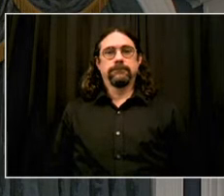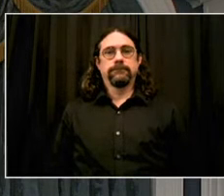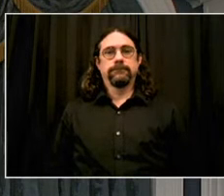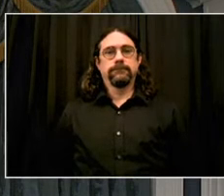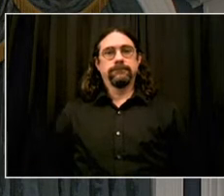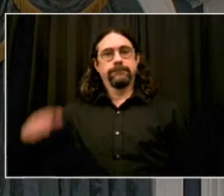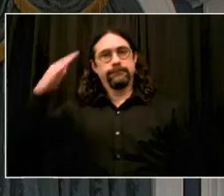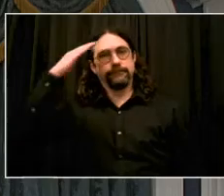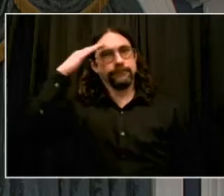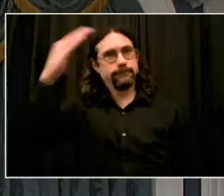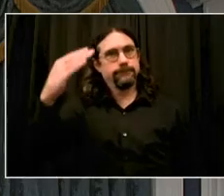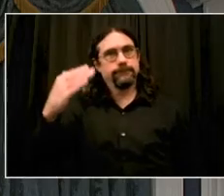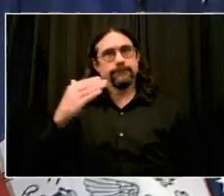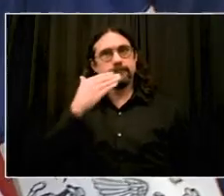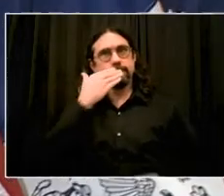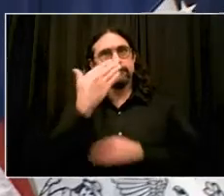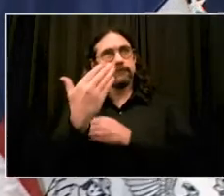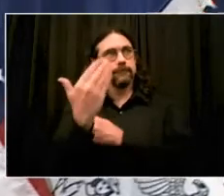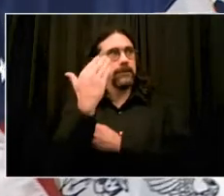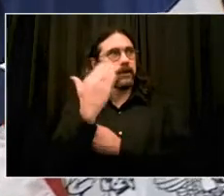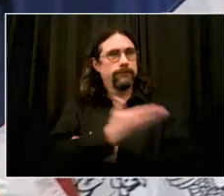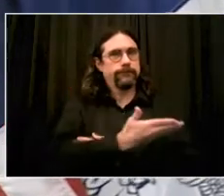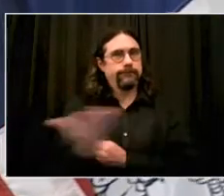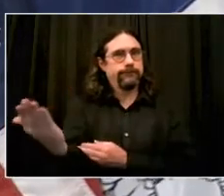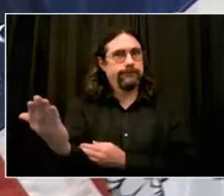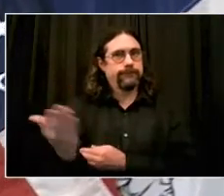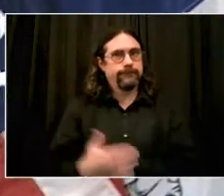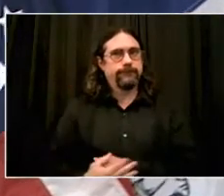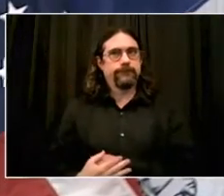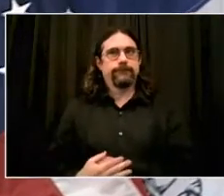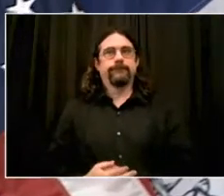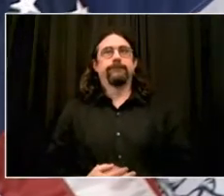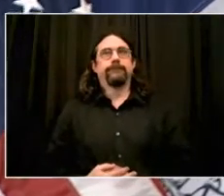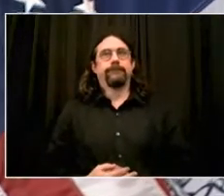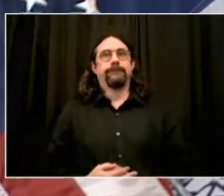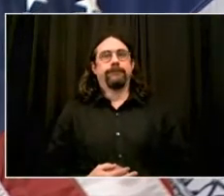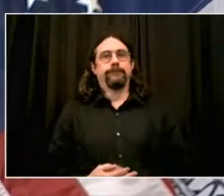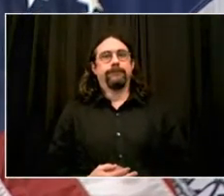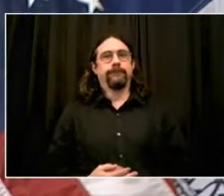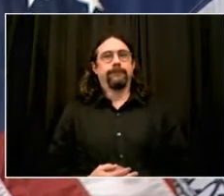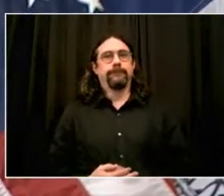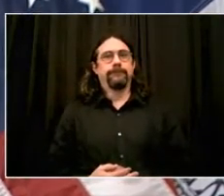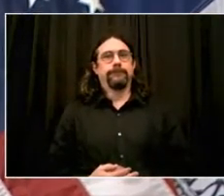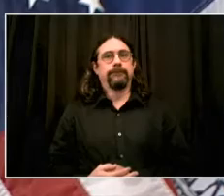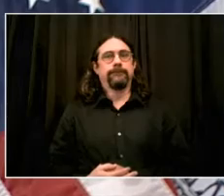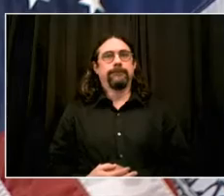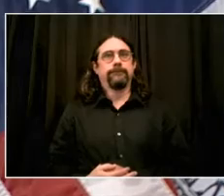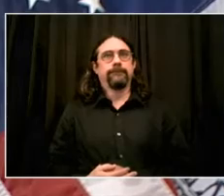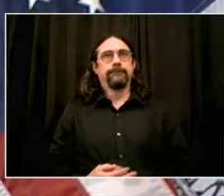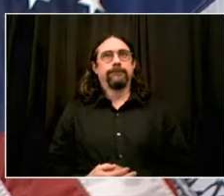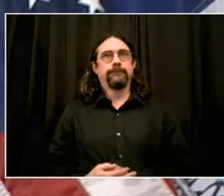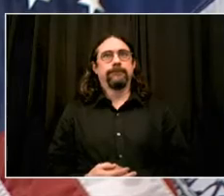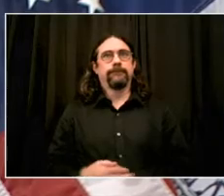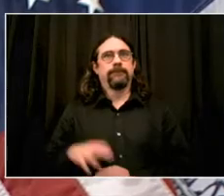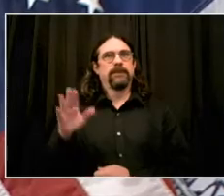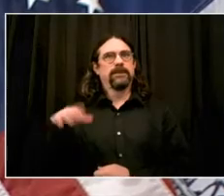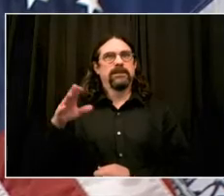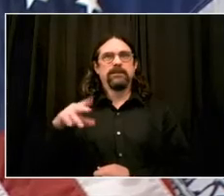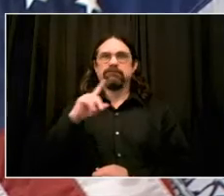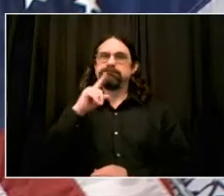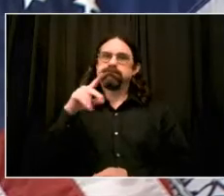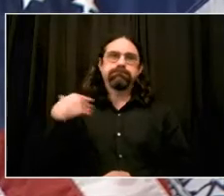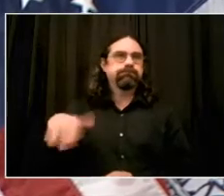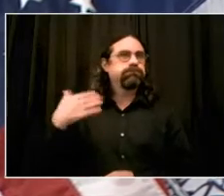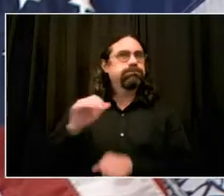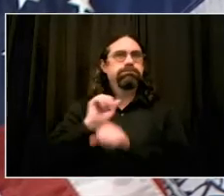Well, good morning, everyone. This crisis has been tough on New Yorkers in so many ways. And we